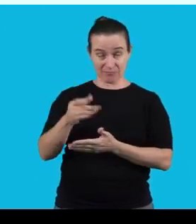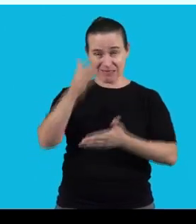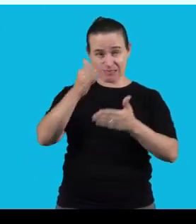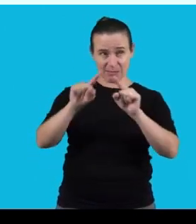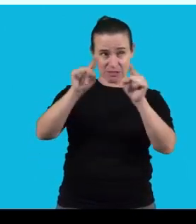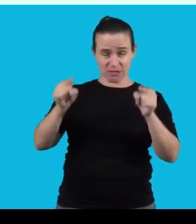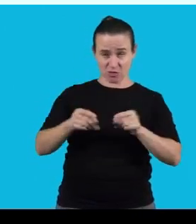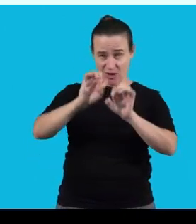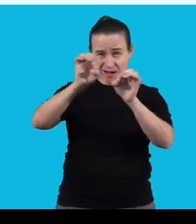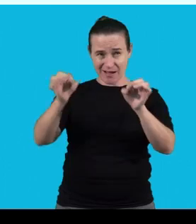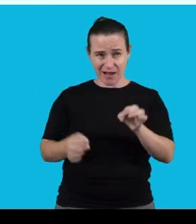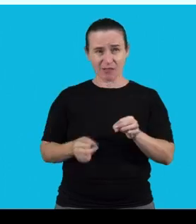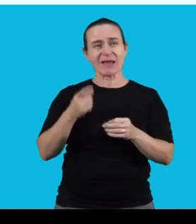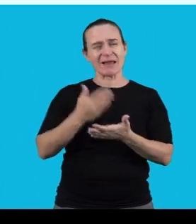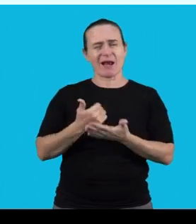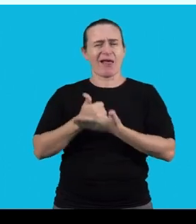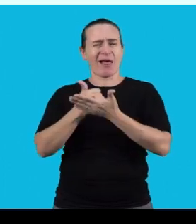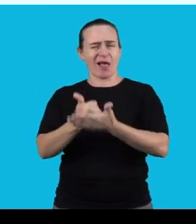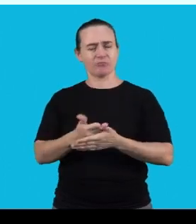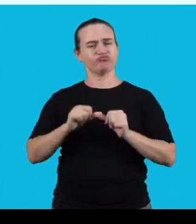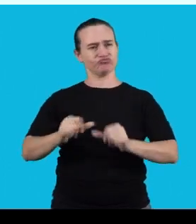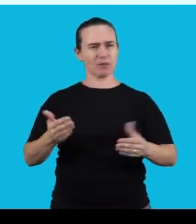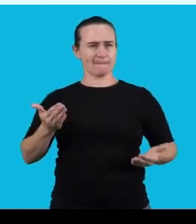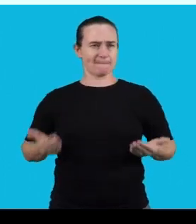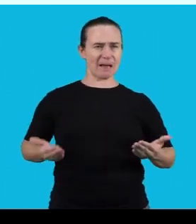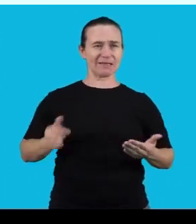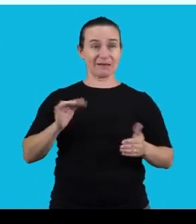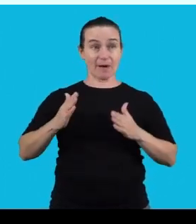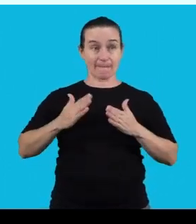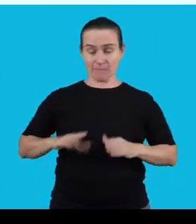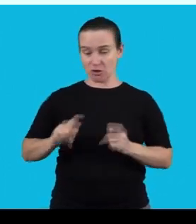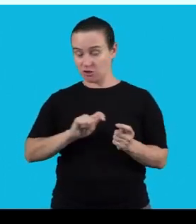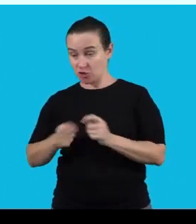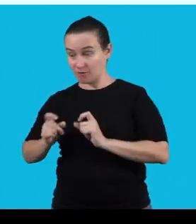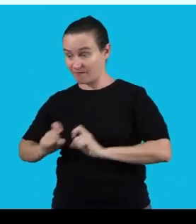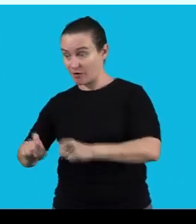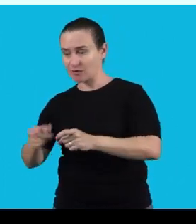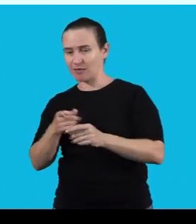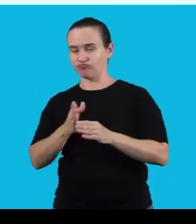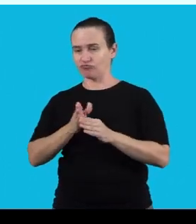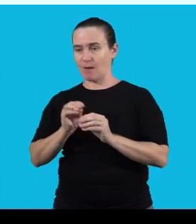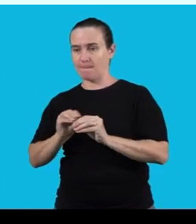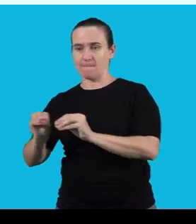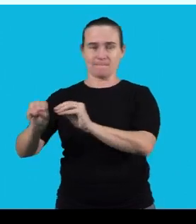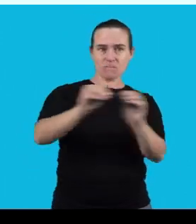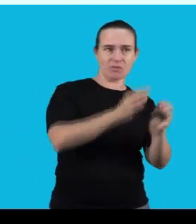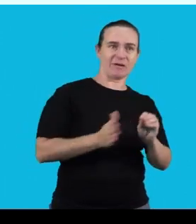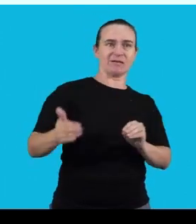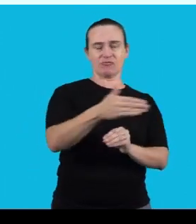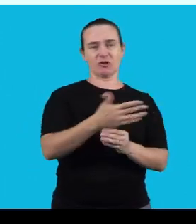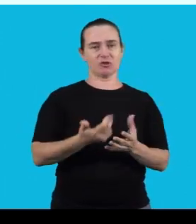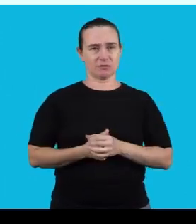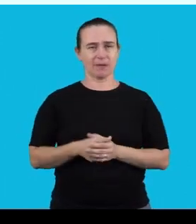semicircular canal, plays a role in maintaining balance when the body changes speed and direction. We are looking again at